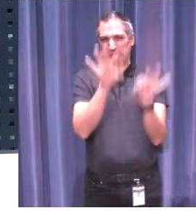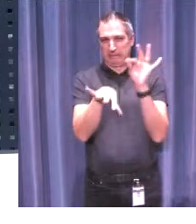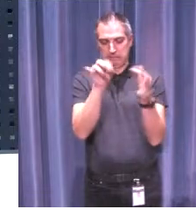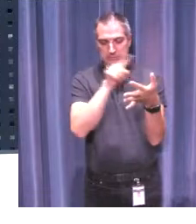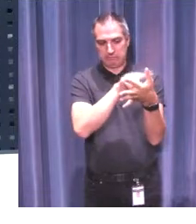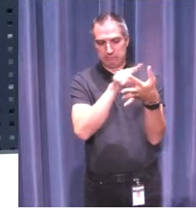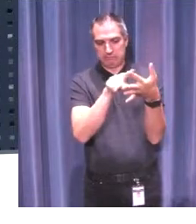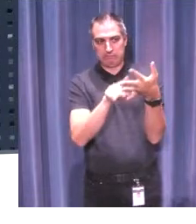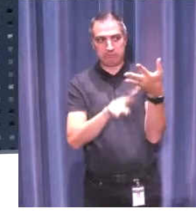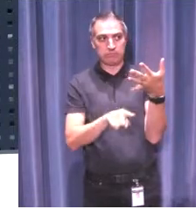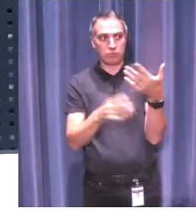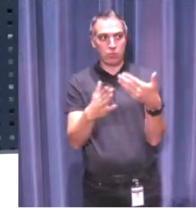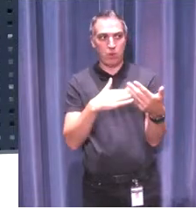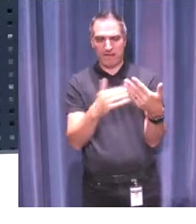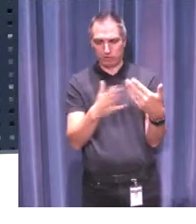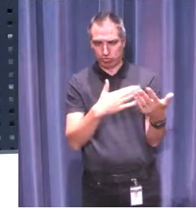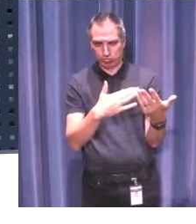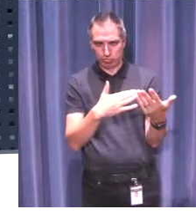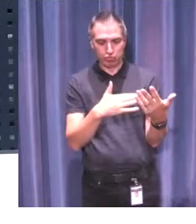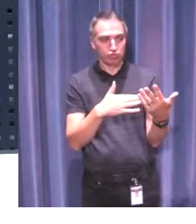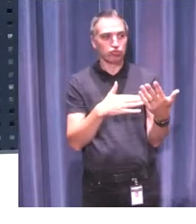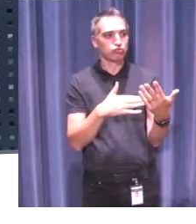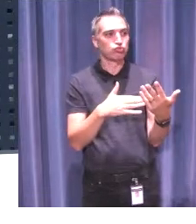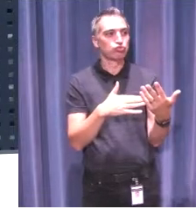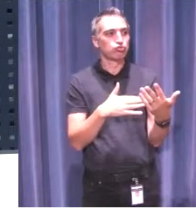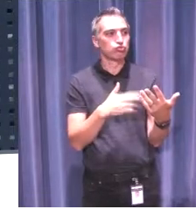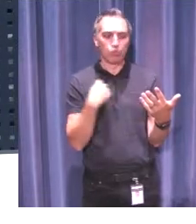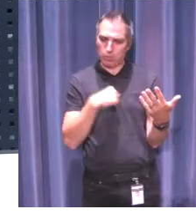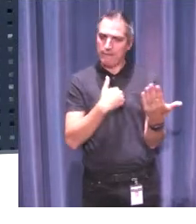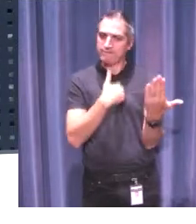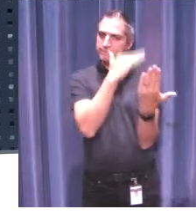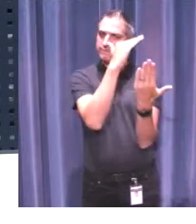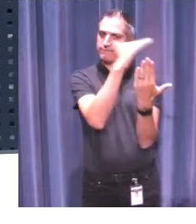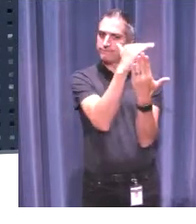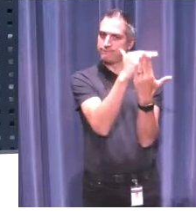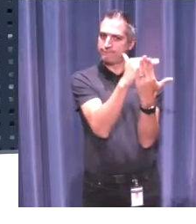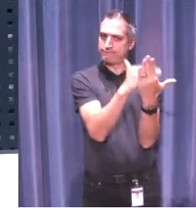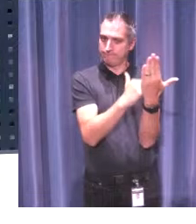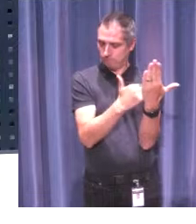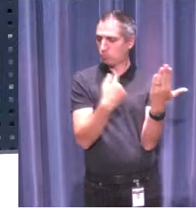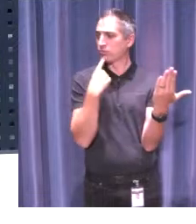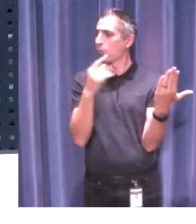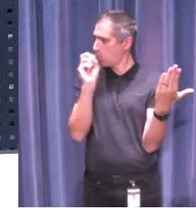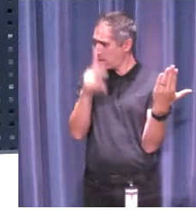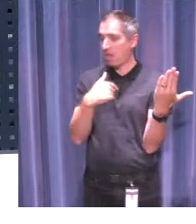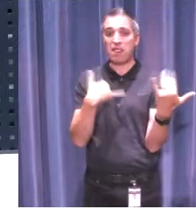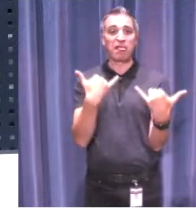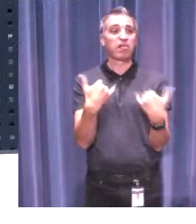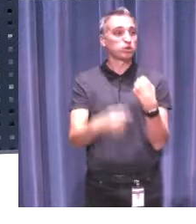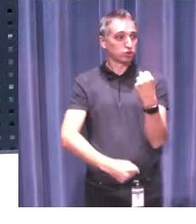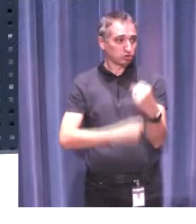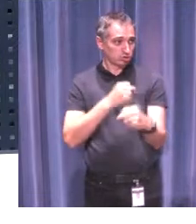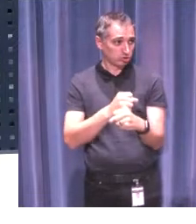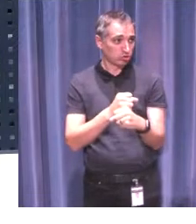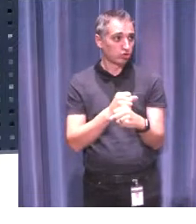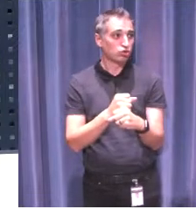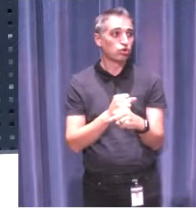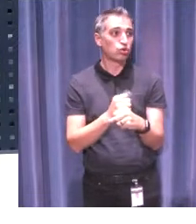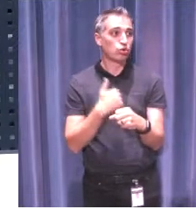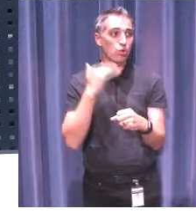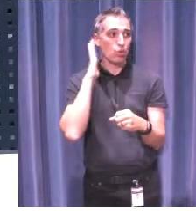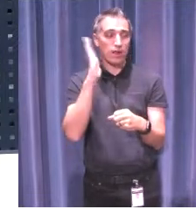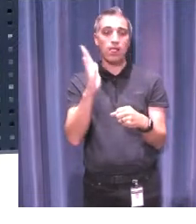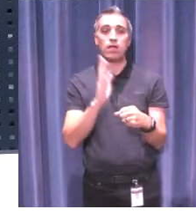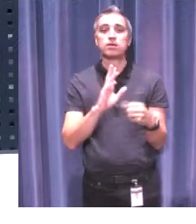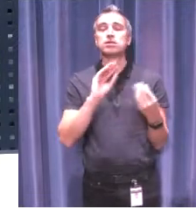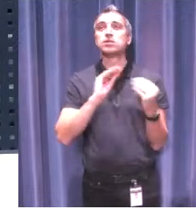on our minds. And we'd have a list, and then we'd say, okay, This year, we're going to do number 1,